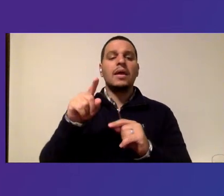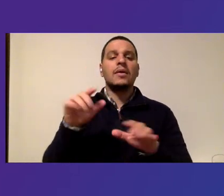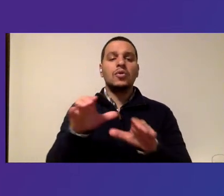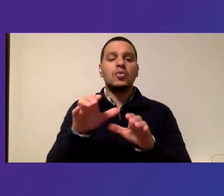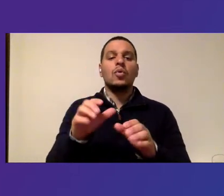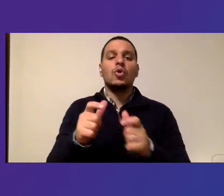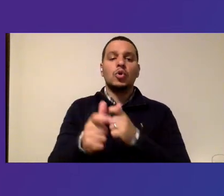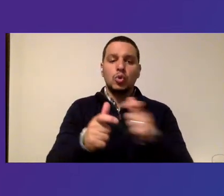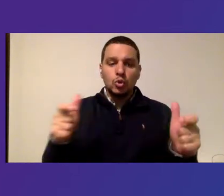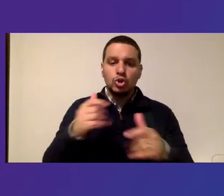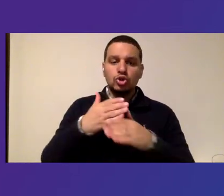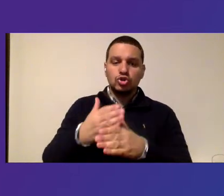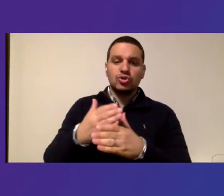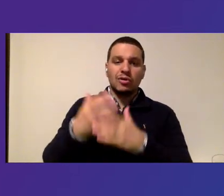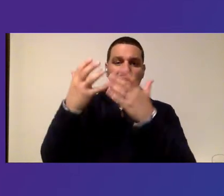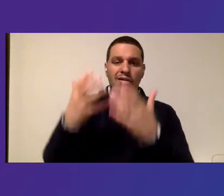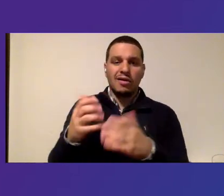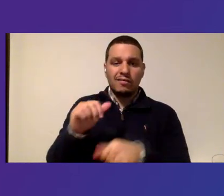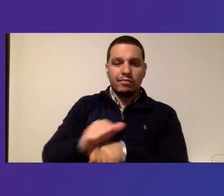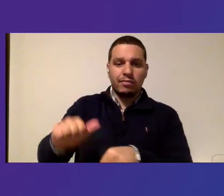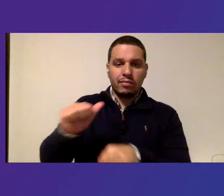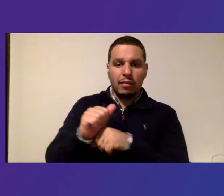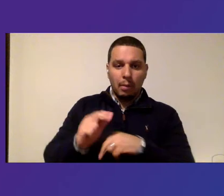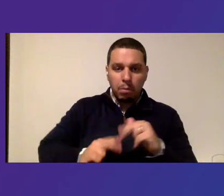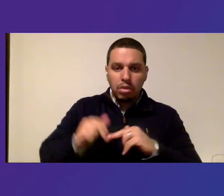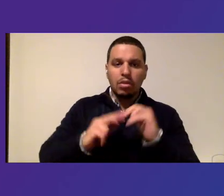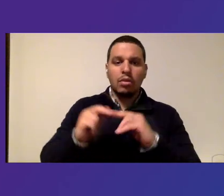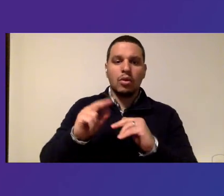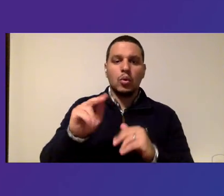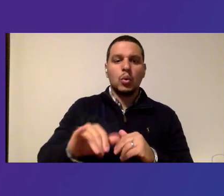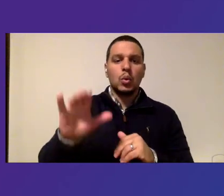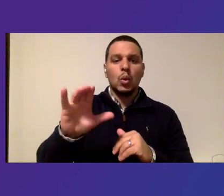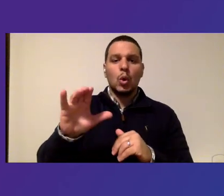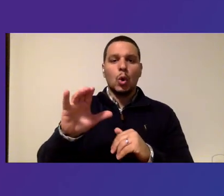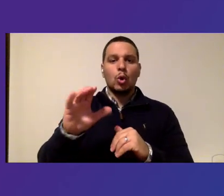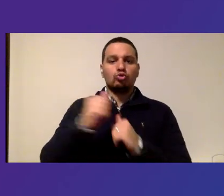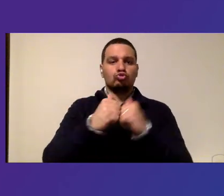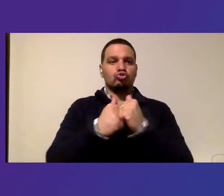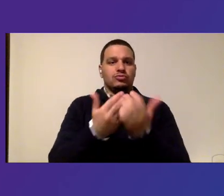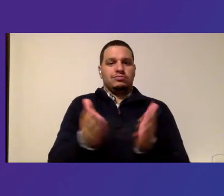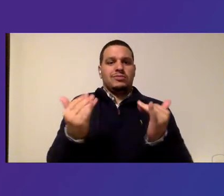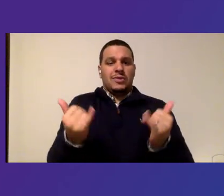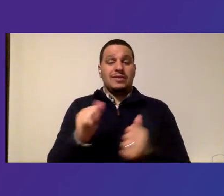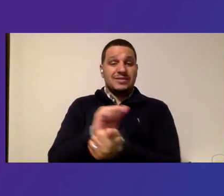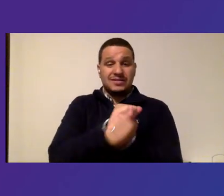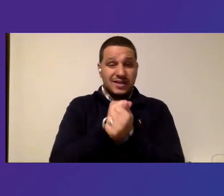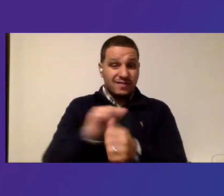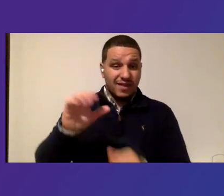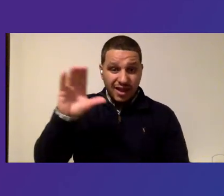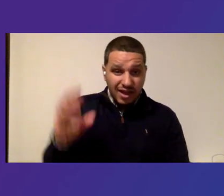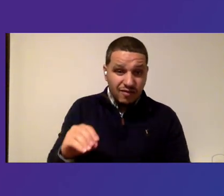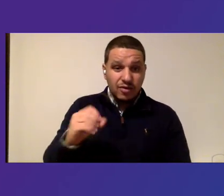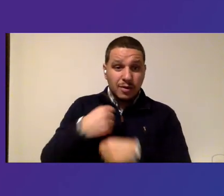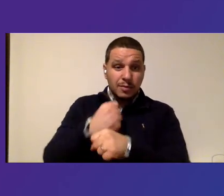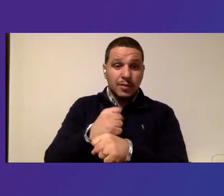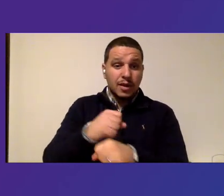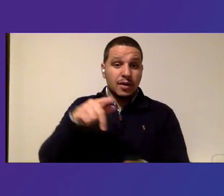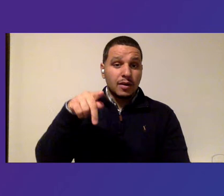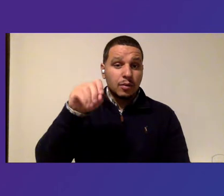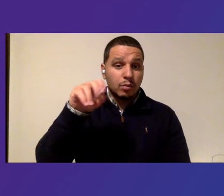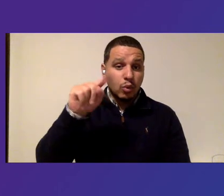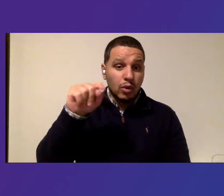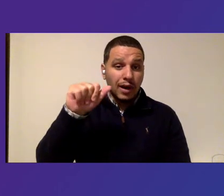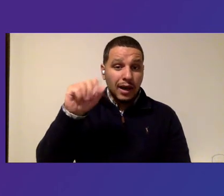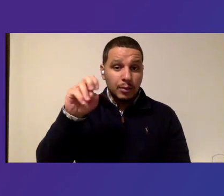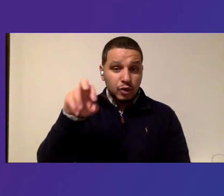huge share of the heavy labor of building New York's infrastructure. Enslaved Africans constructed Fort Amsterdam. They built